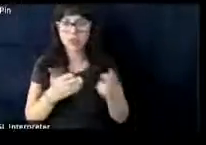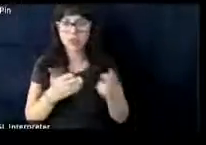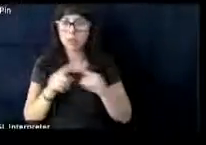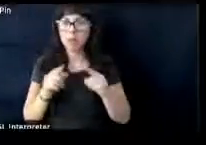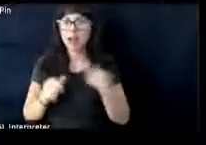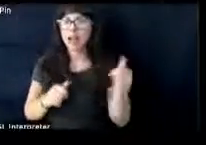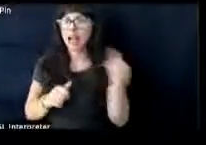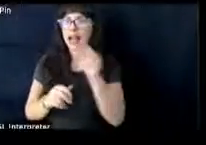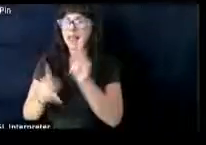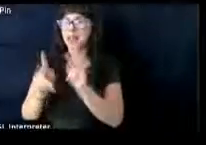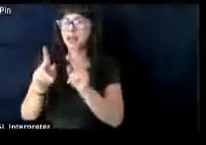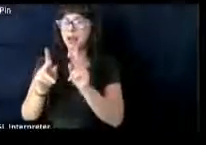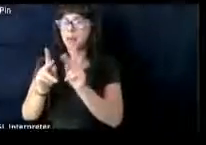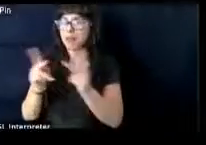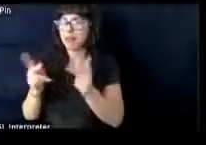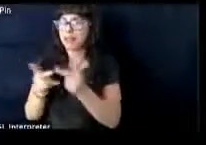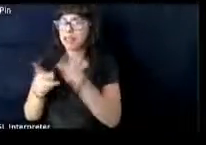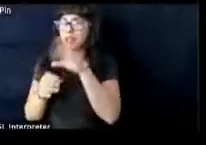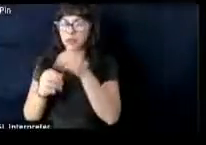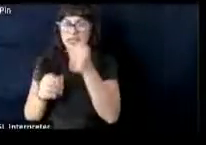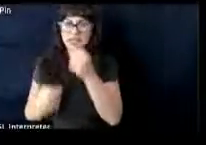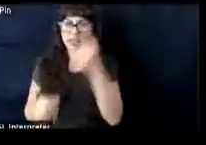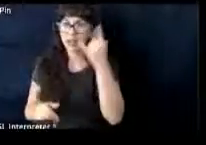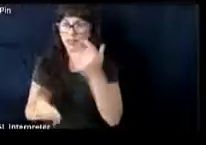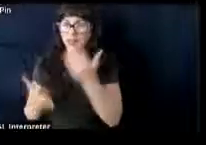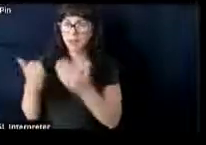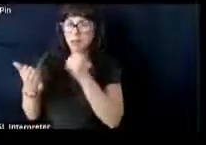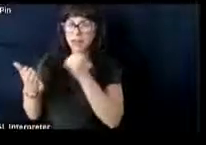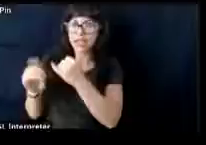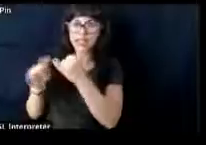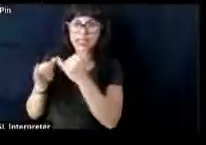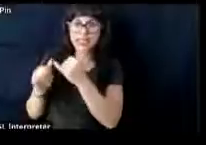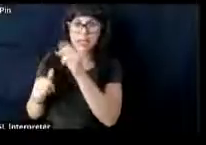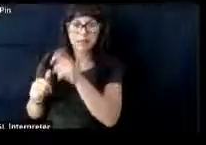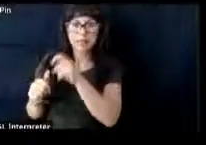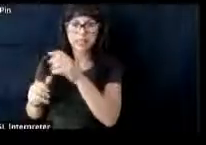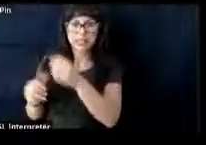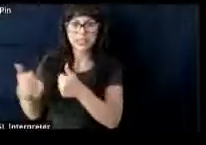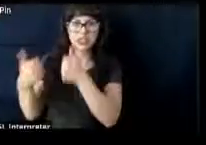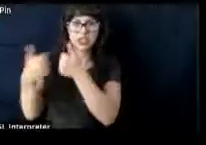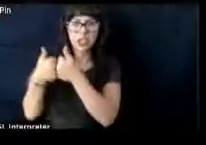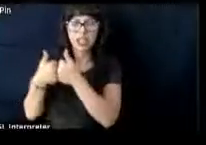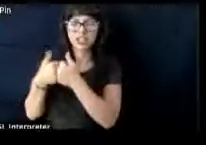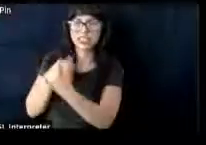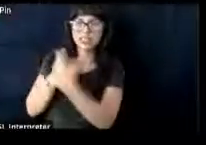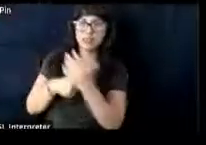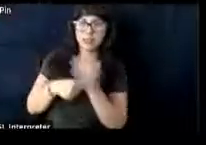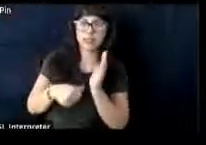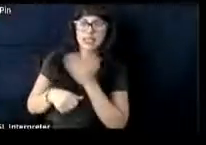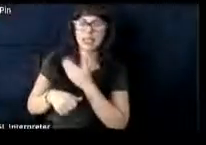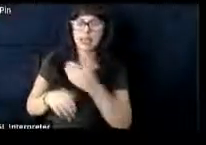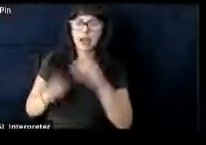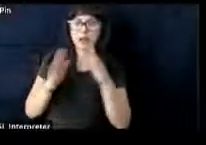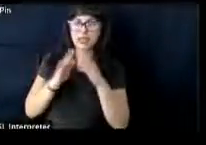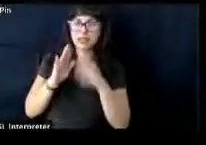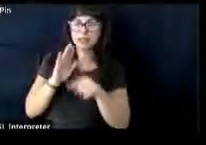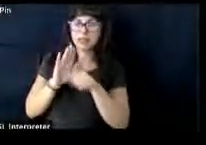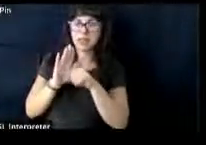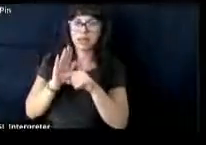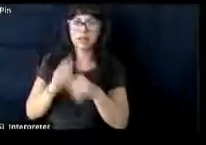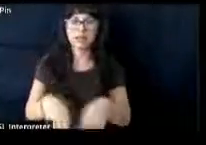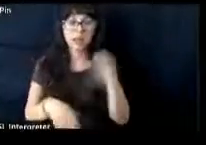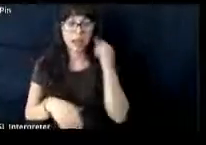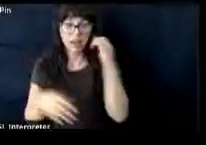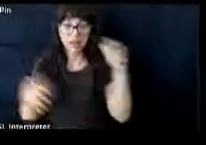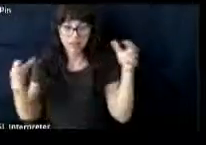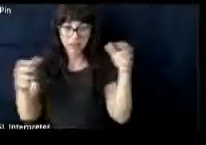don't have the same needs or challenges that we have currently affecting our district. Keeping the 25th district